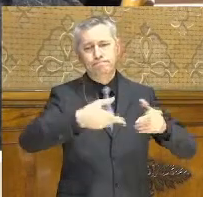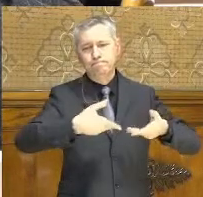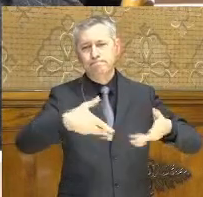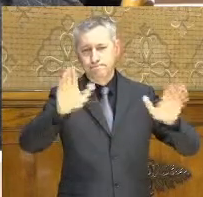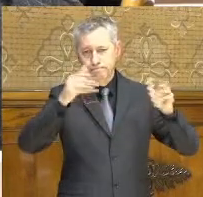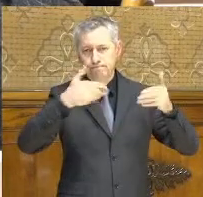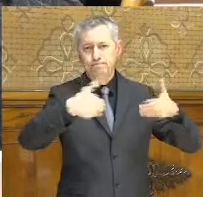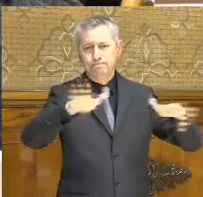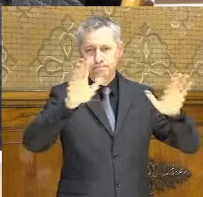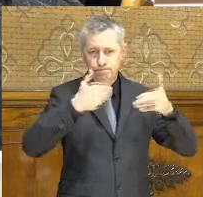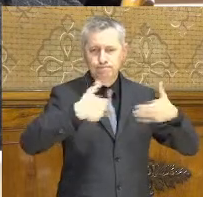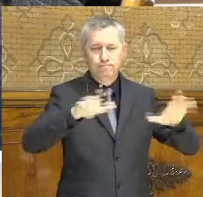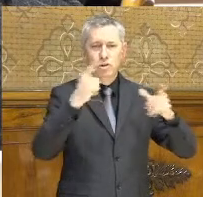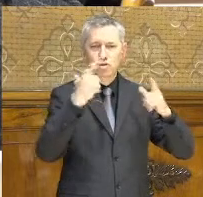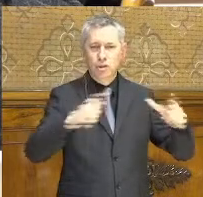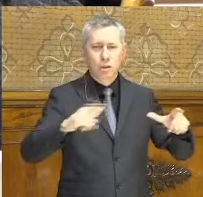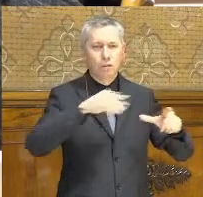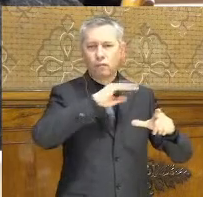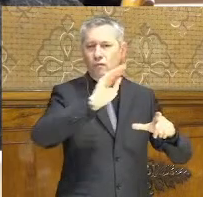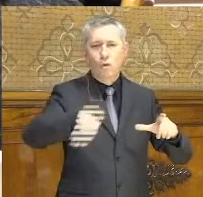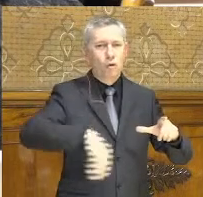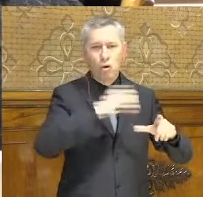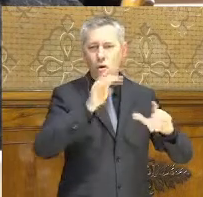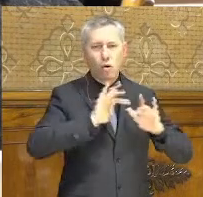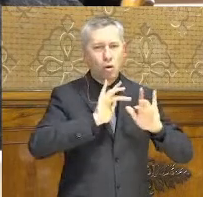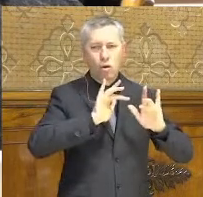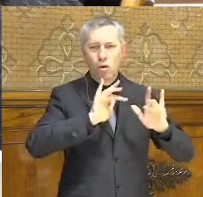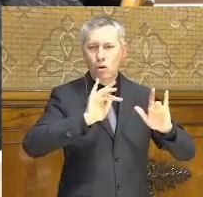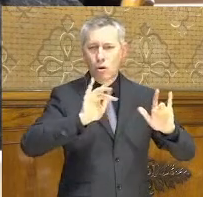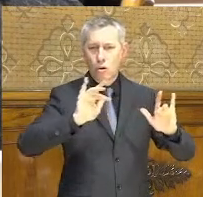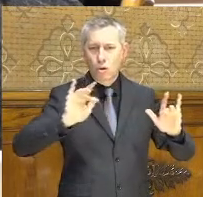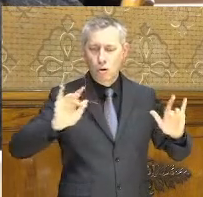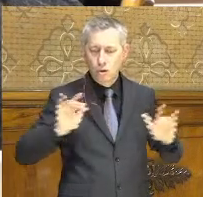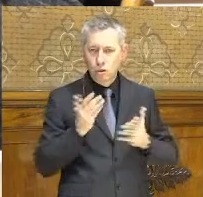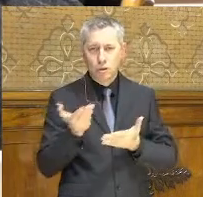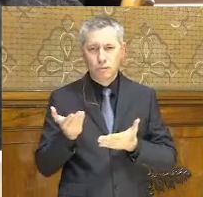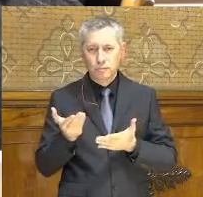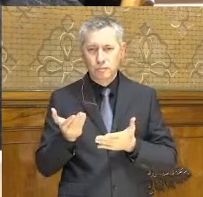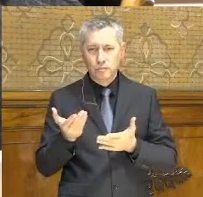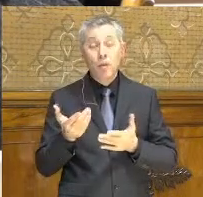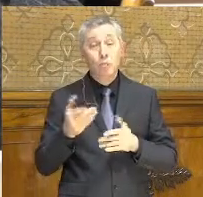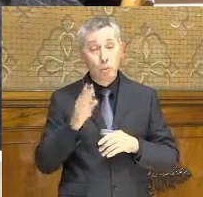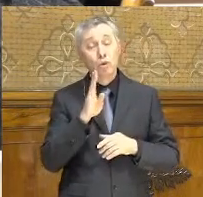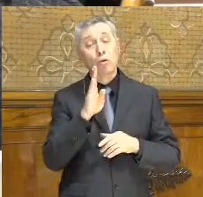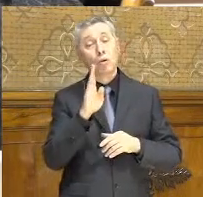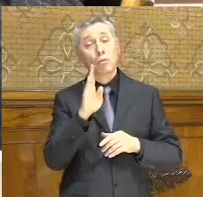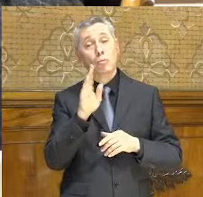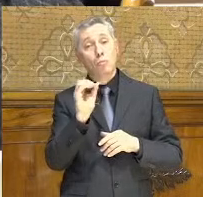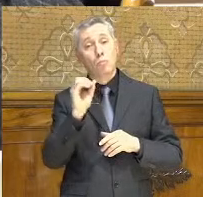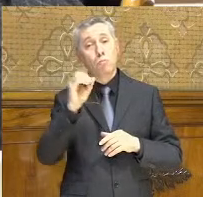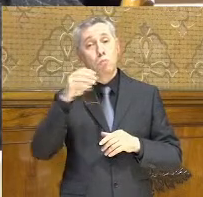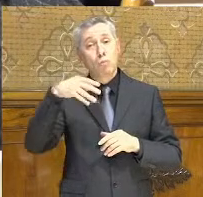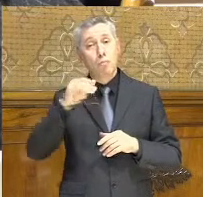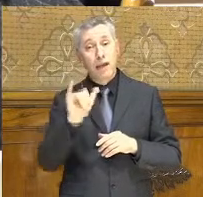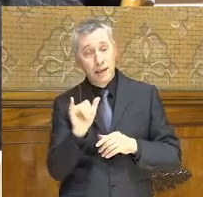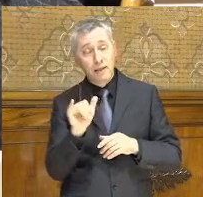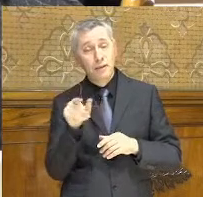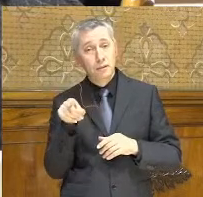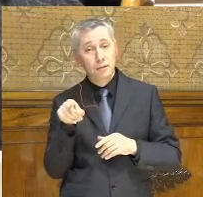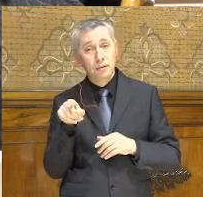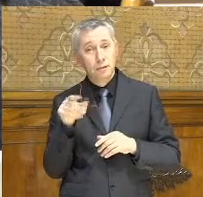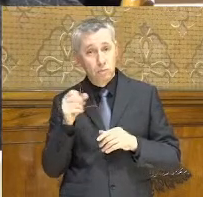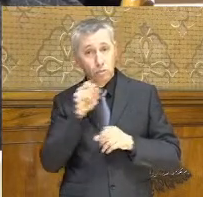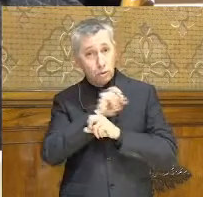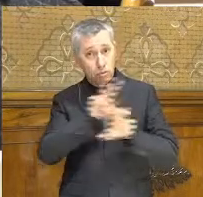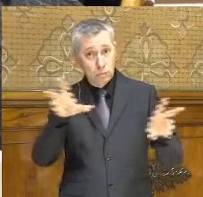the 25th of March. So this city of Bombay, city of Delhi, teeming with millions,